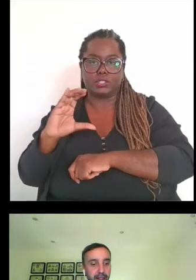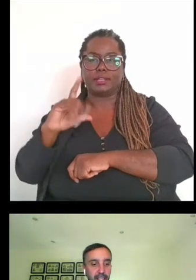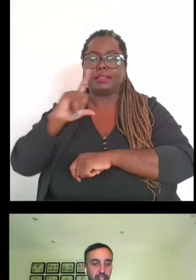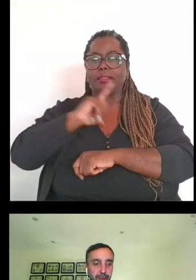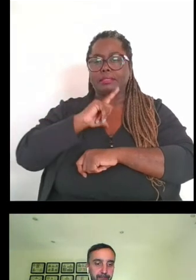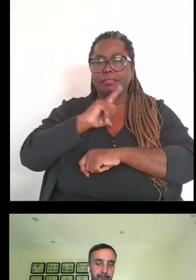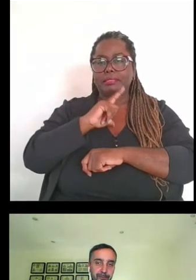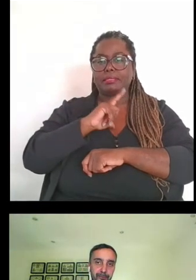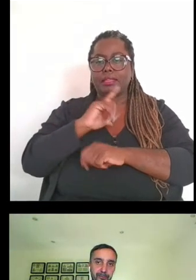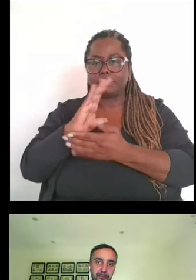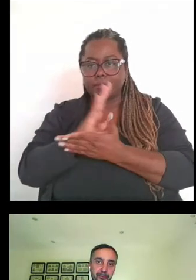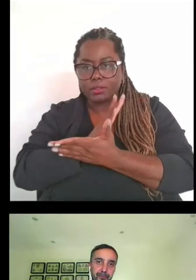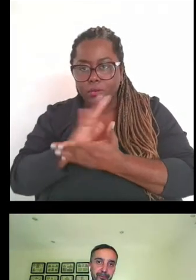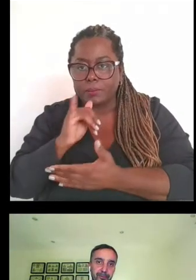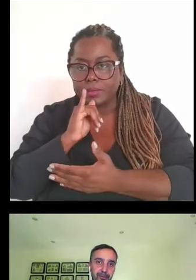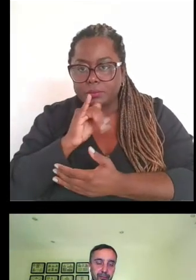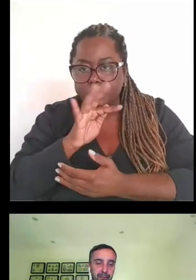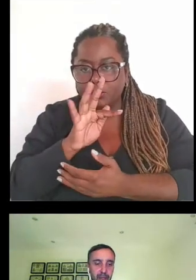of architecture